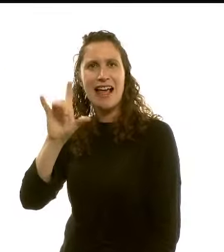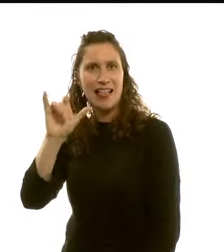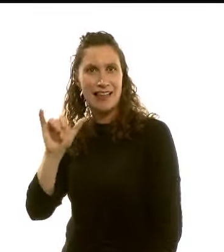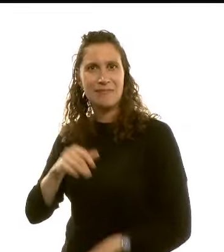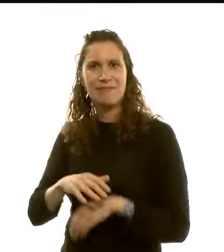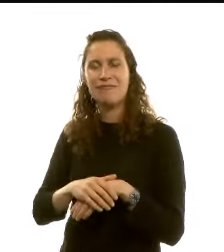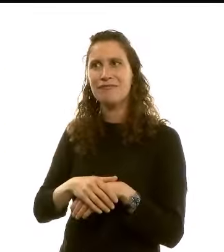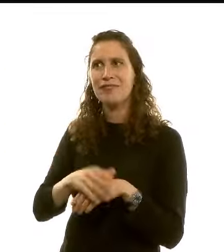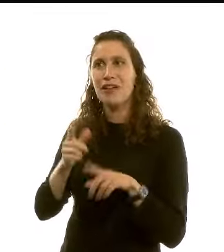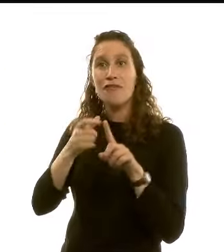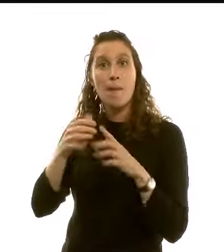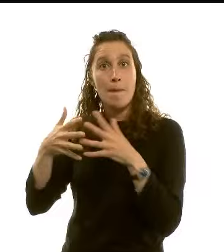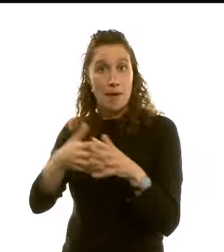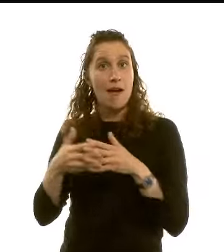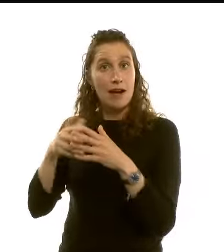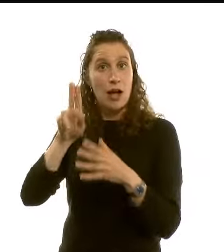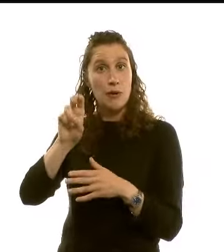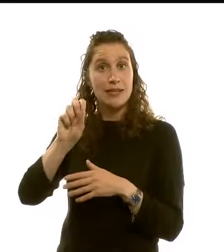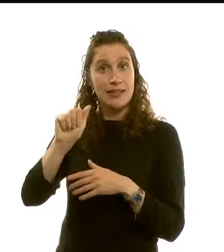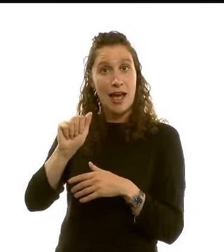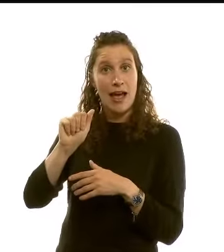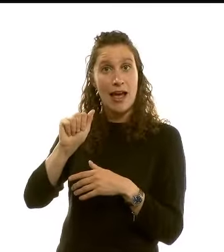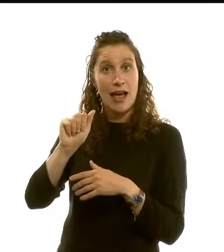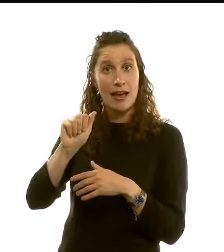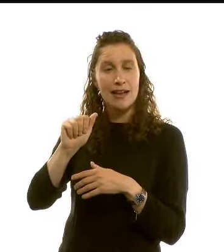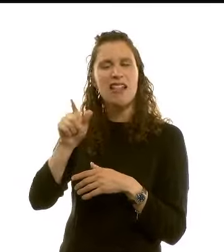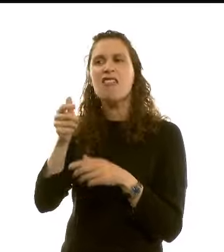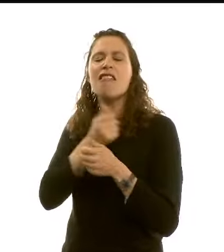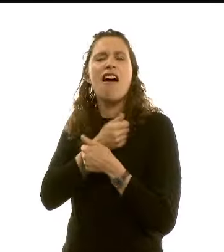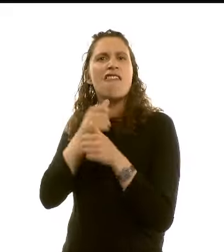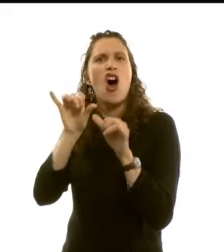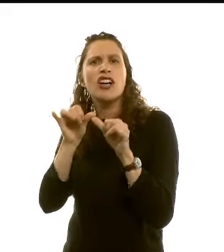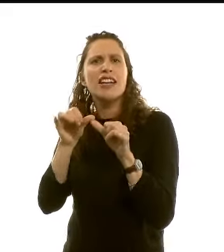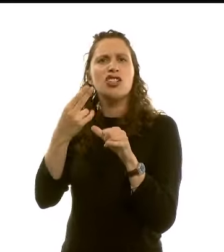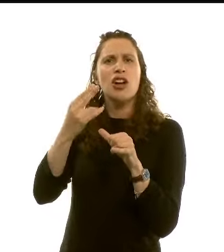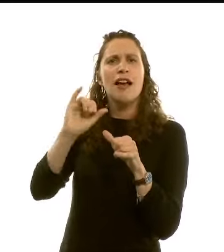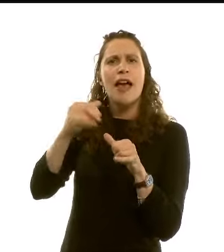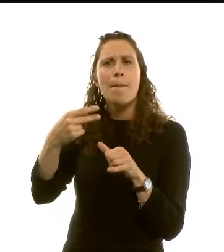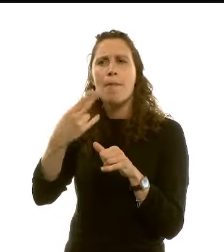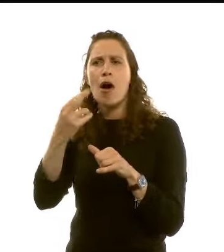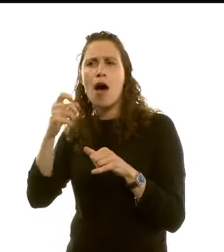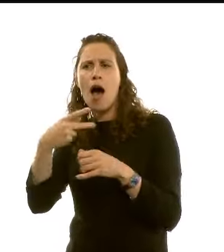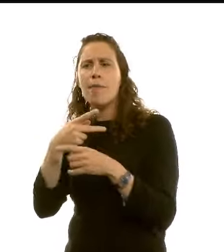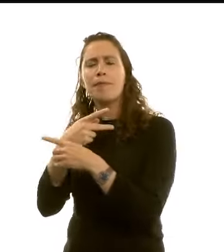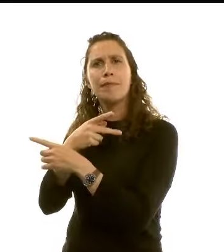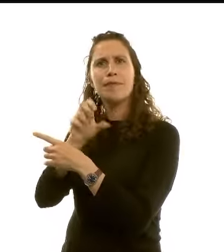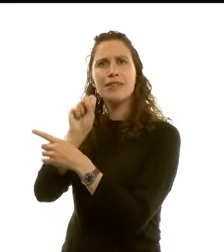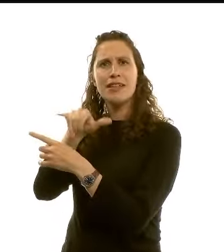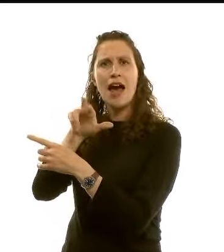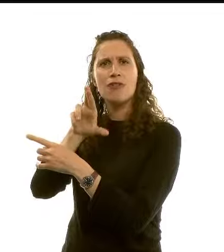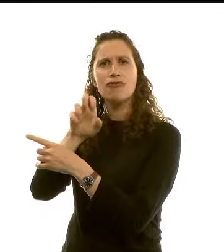from LEGO Masters USA, they combine their love for architecture and hip-hop. It's Sarita and Randall.